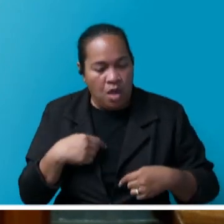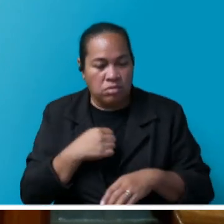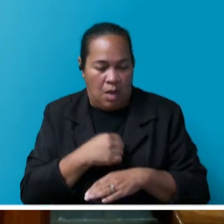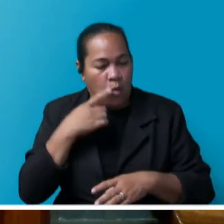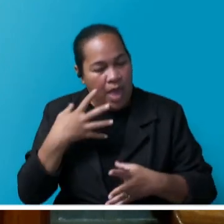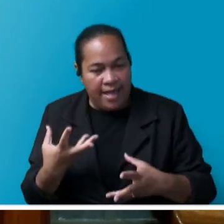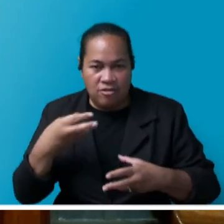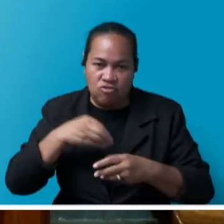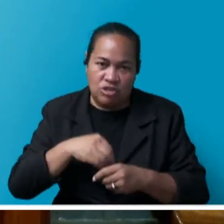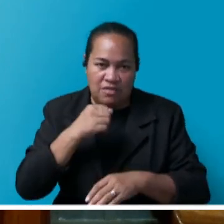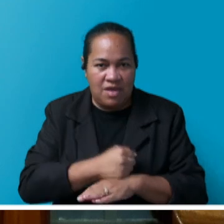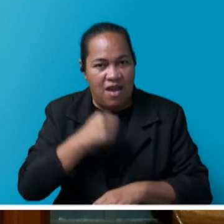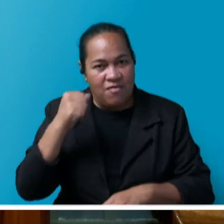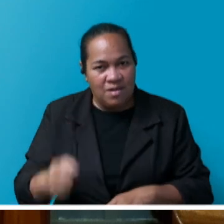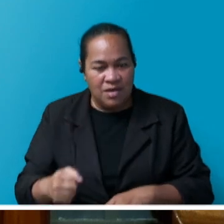inclusive government.